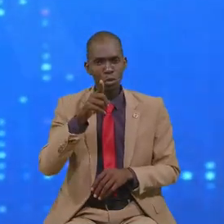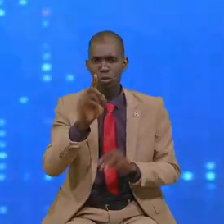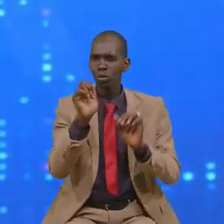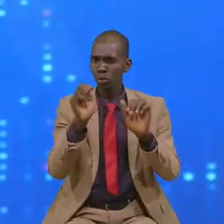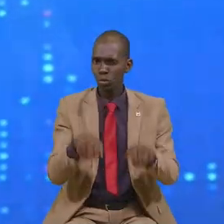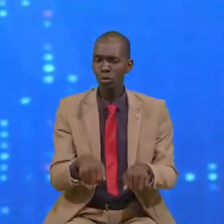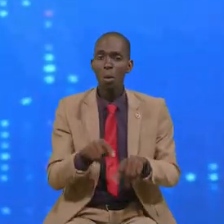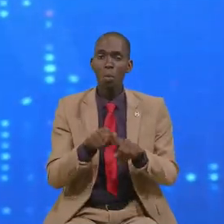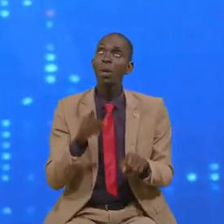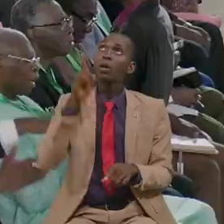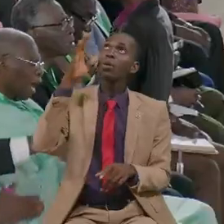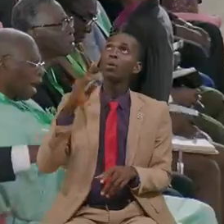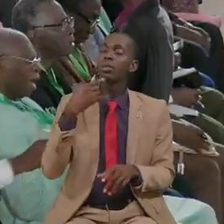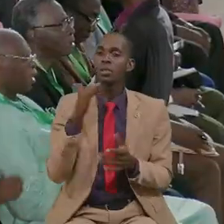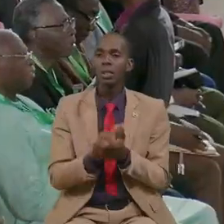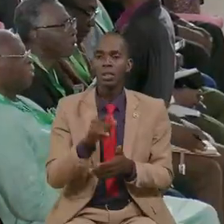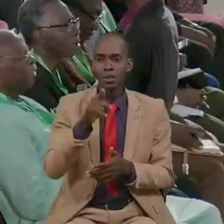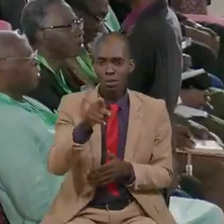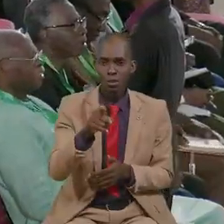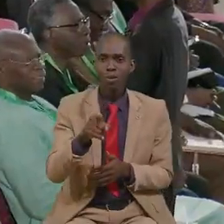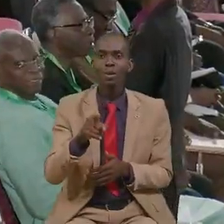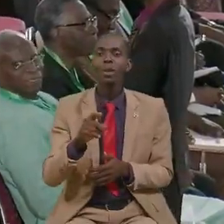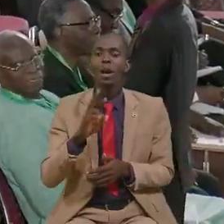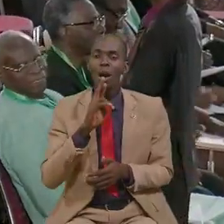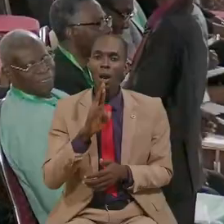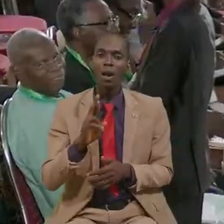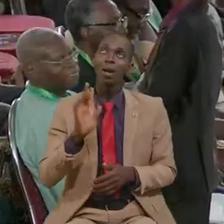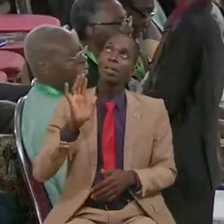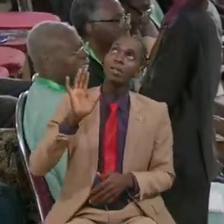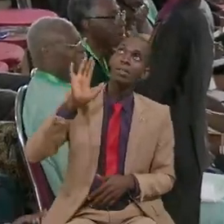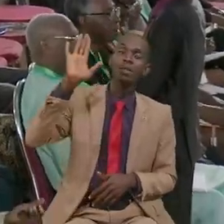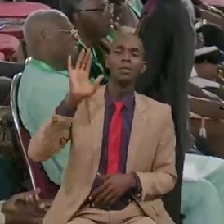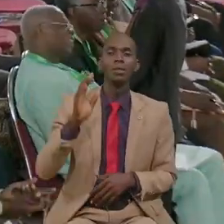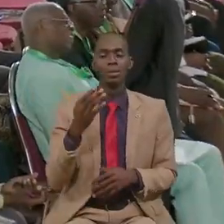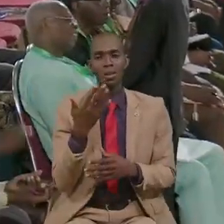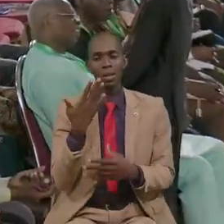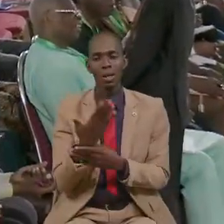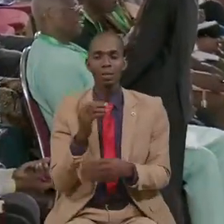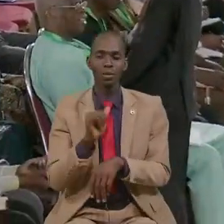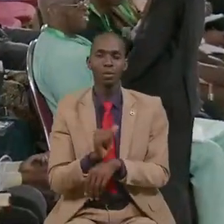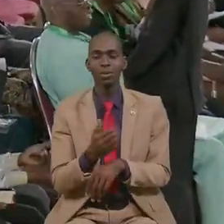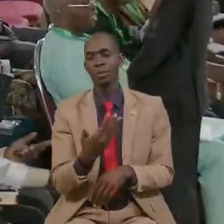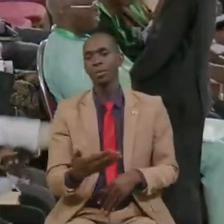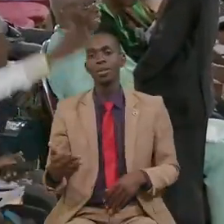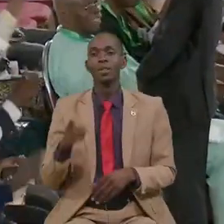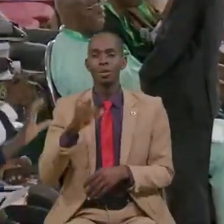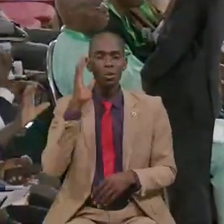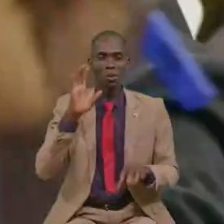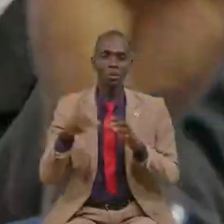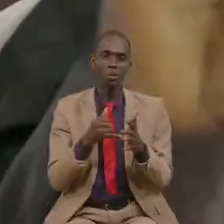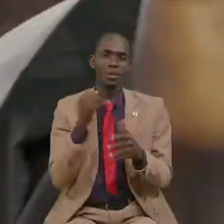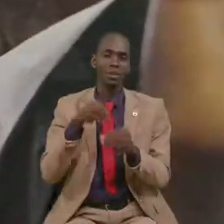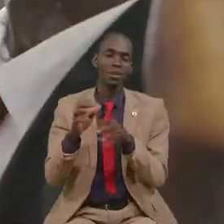God said you are his instrument. You will do it in Jesus'